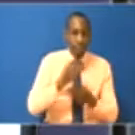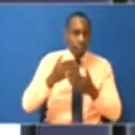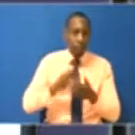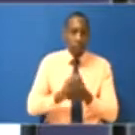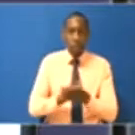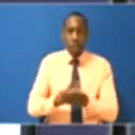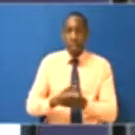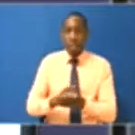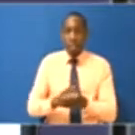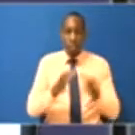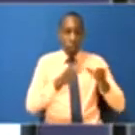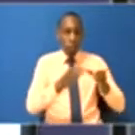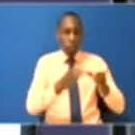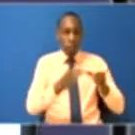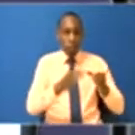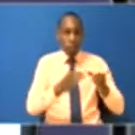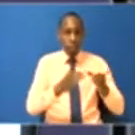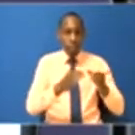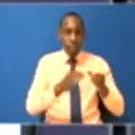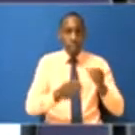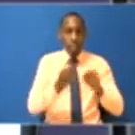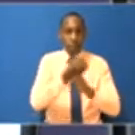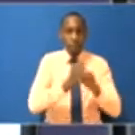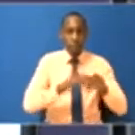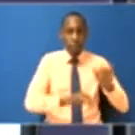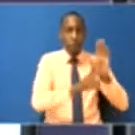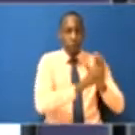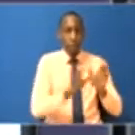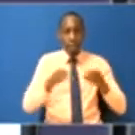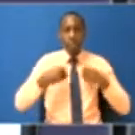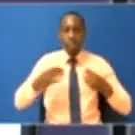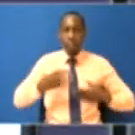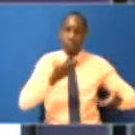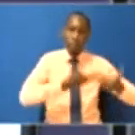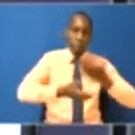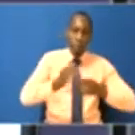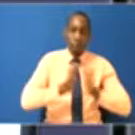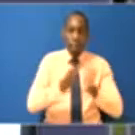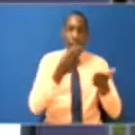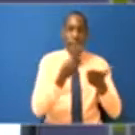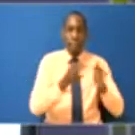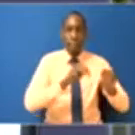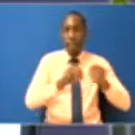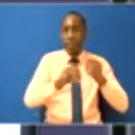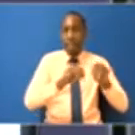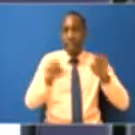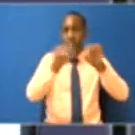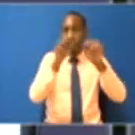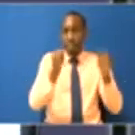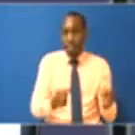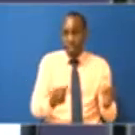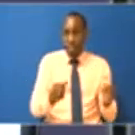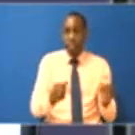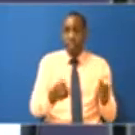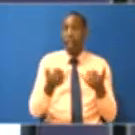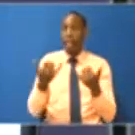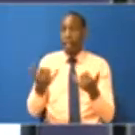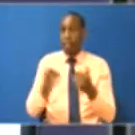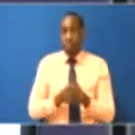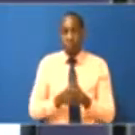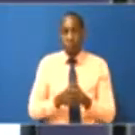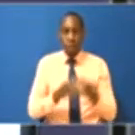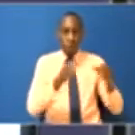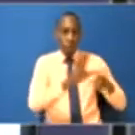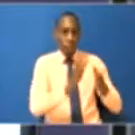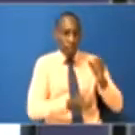statutory body that allows citizens to engage in the public finance management system now this